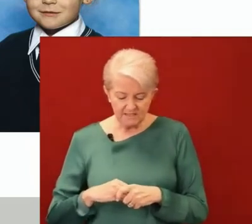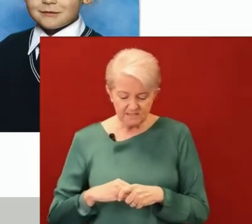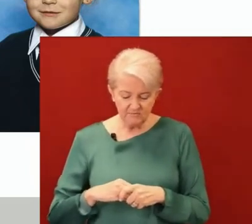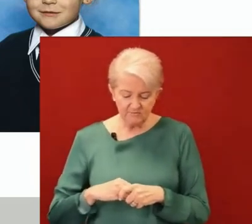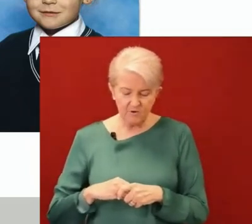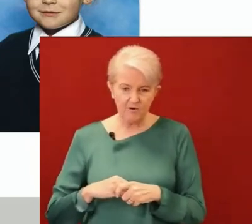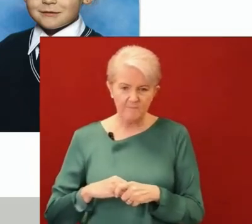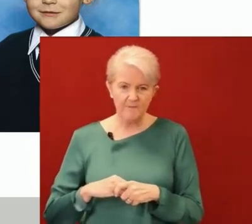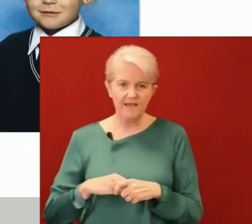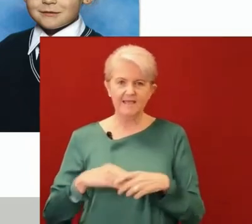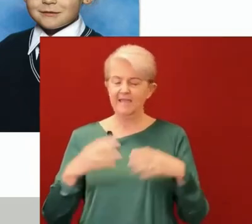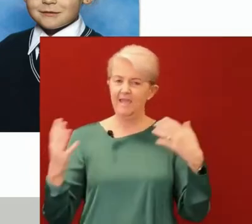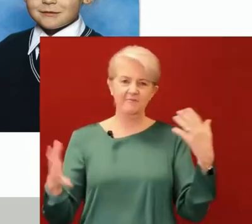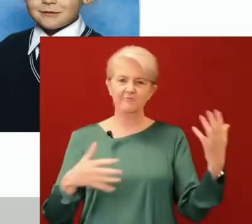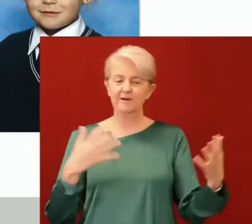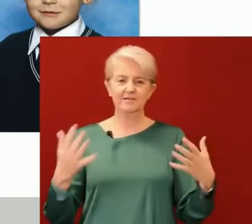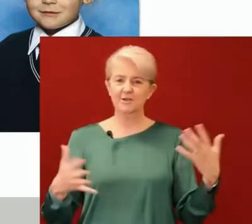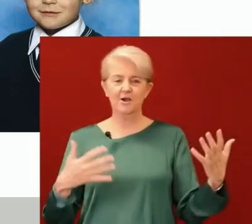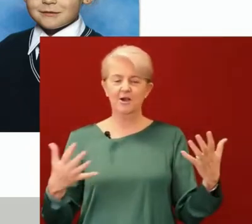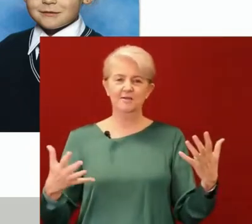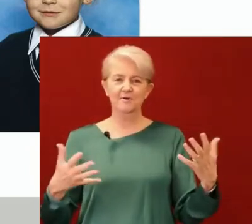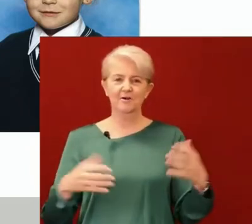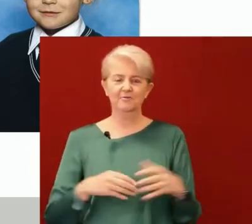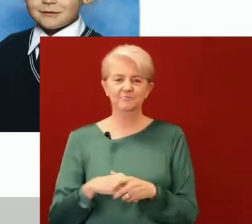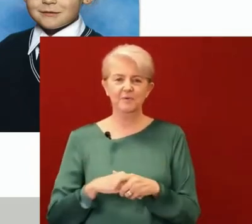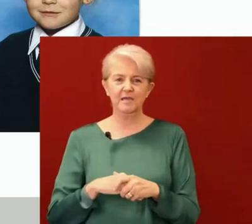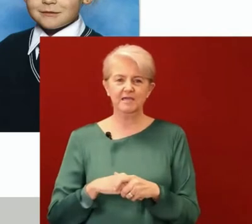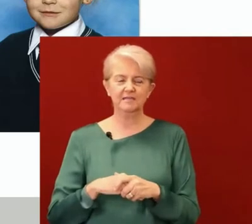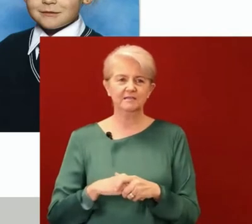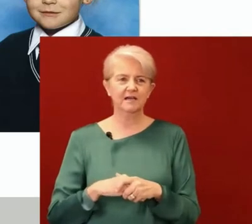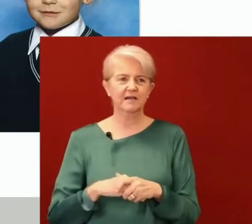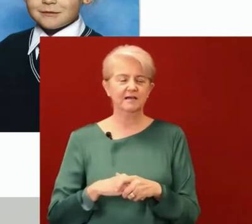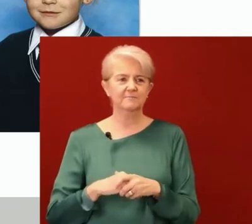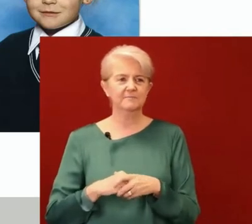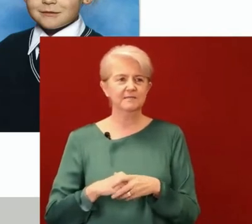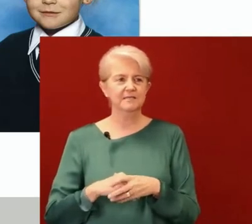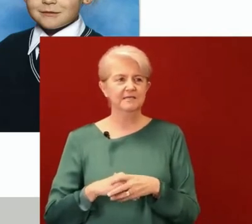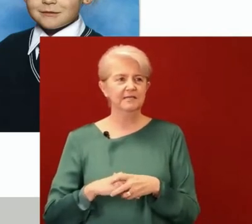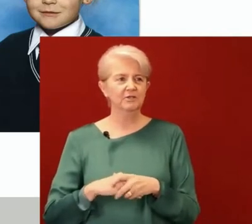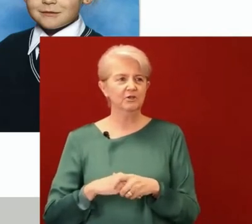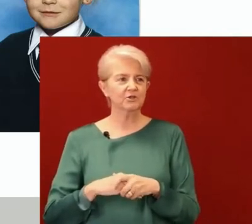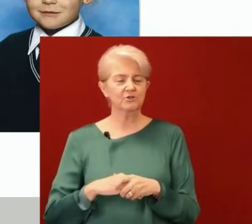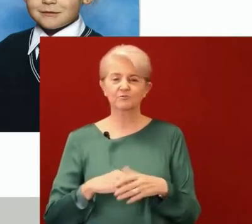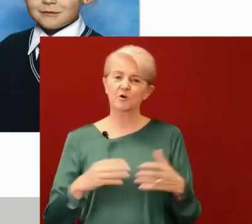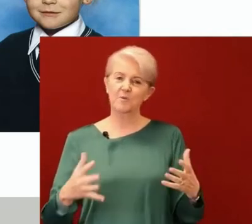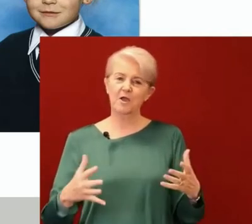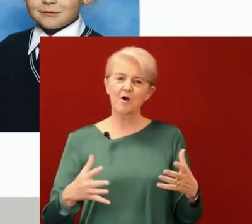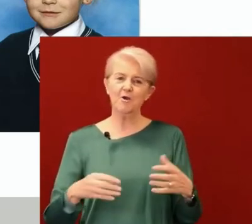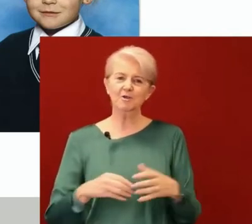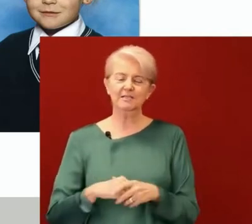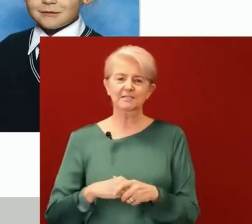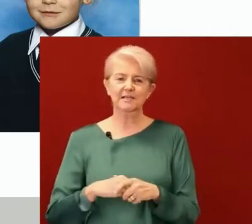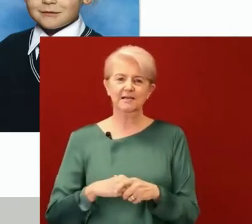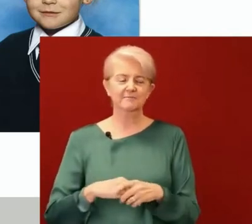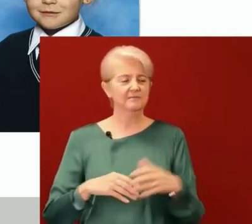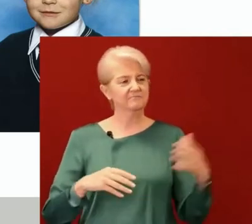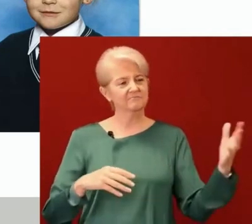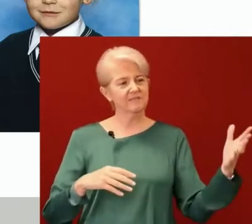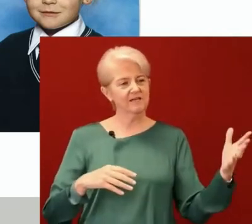I went from a carefree time of being, sort of on my own